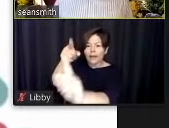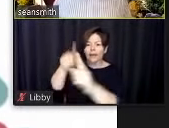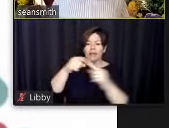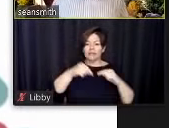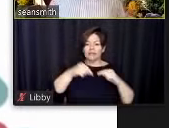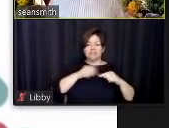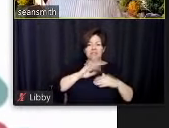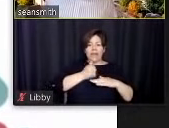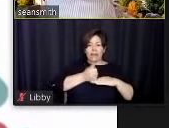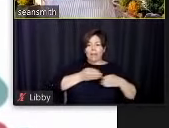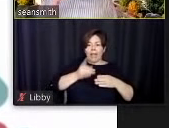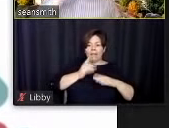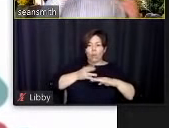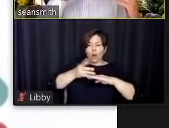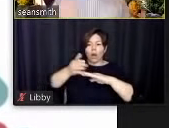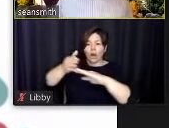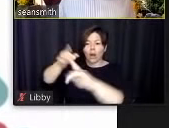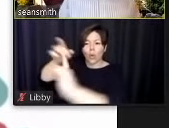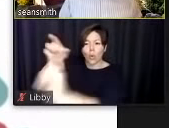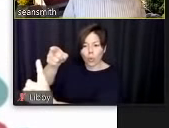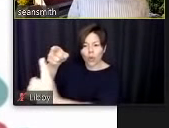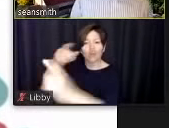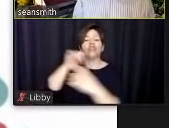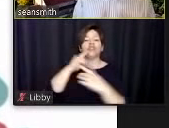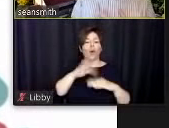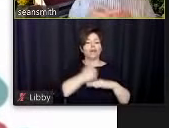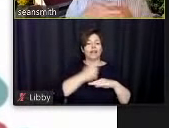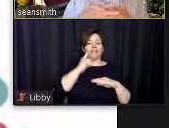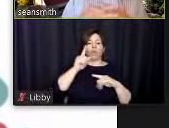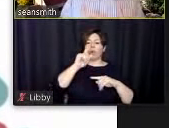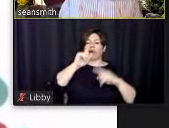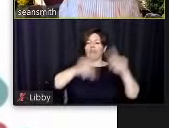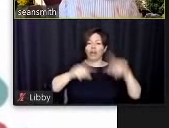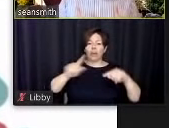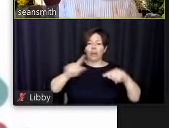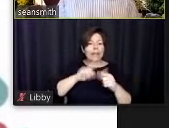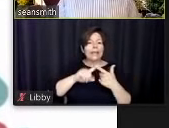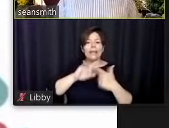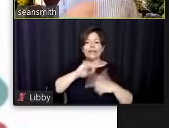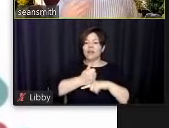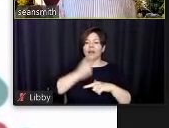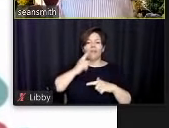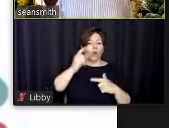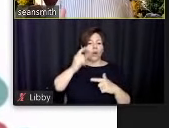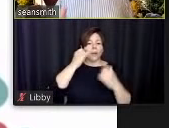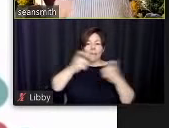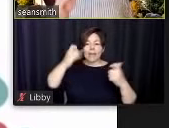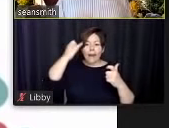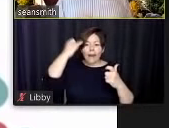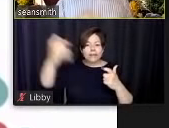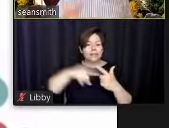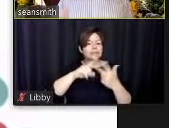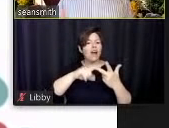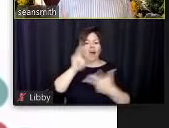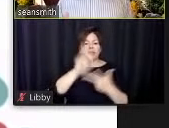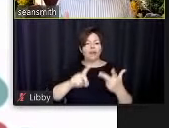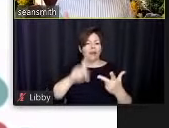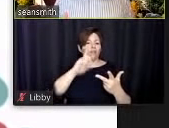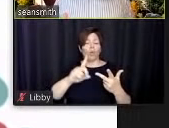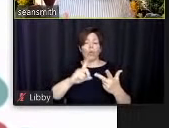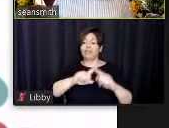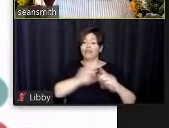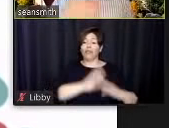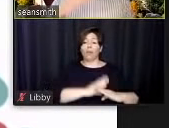in my mind, I'm designing for that variability. I'm designing for my big ideas. I'm designing for the barriers my students are